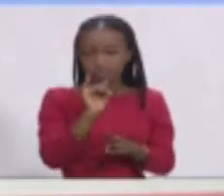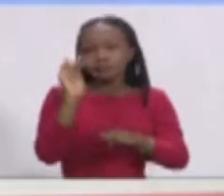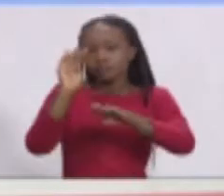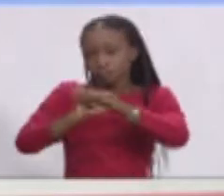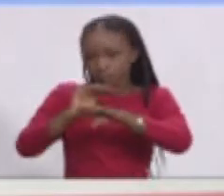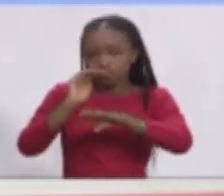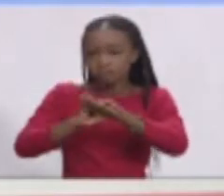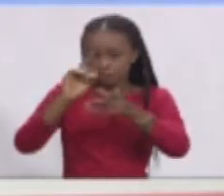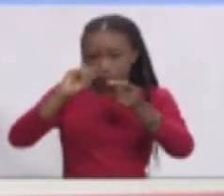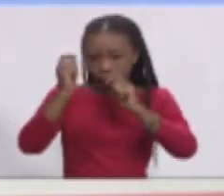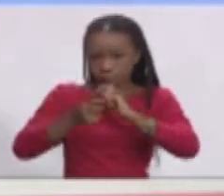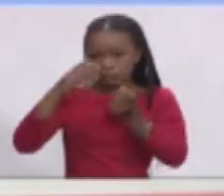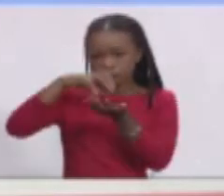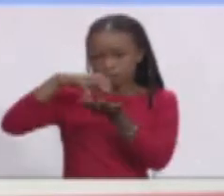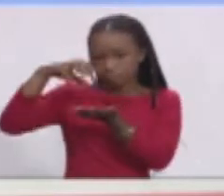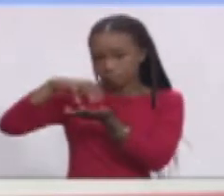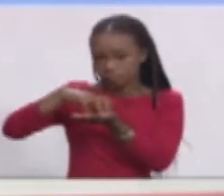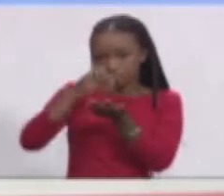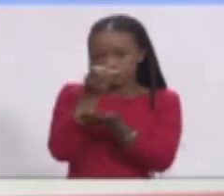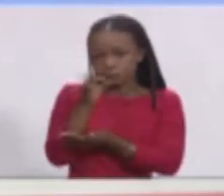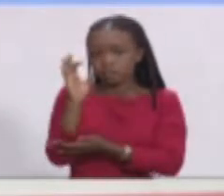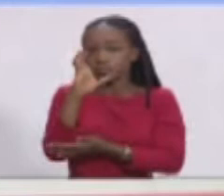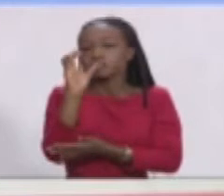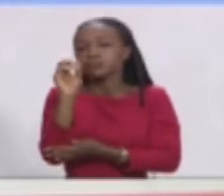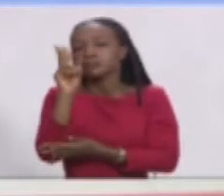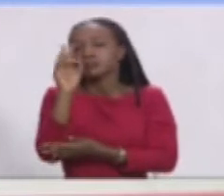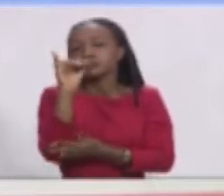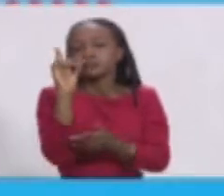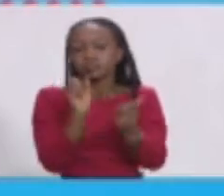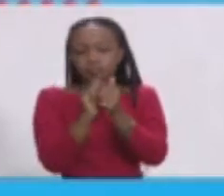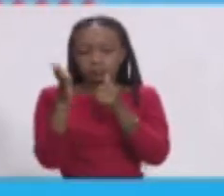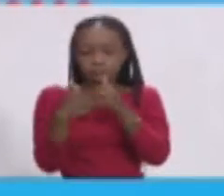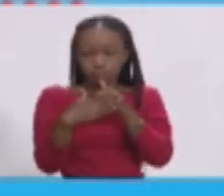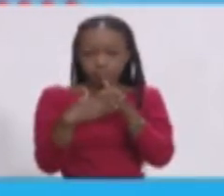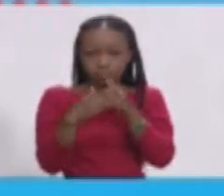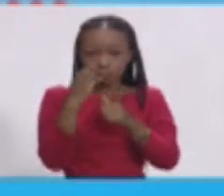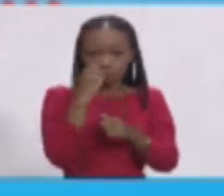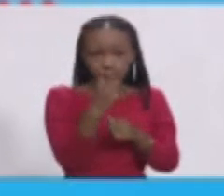effective in combating cases of COVID-19 in the country. Take a look.